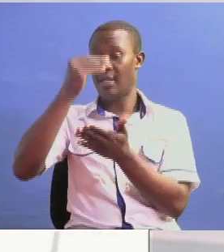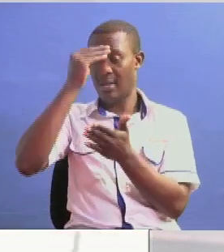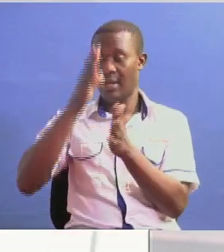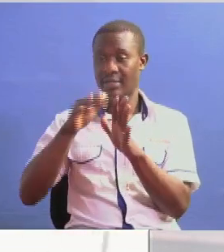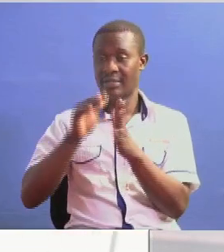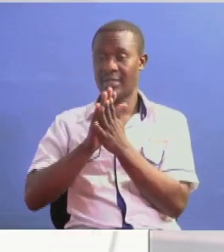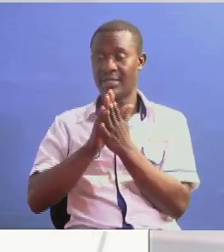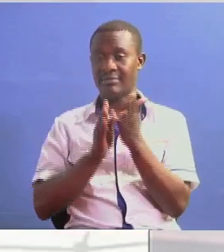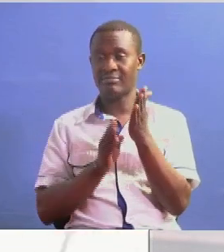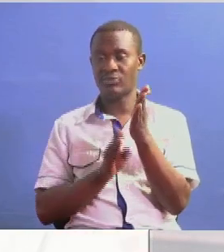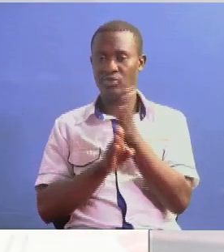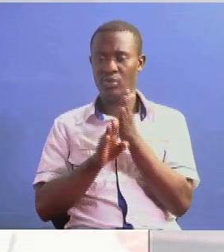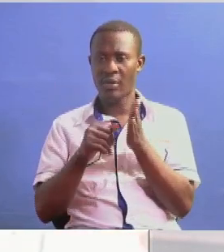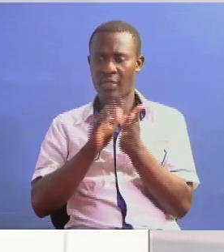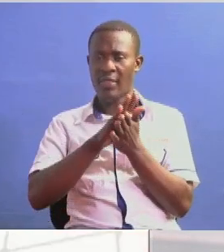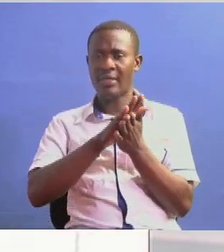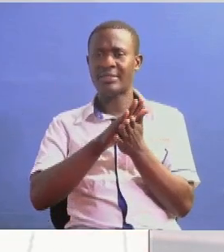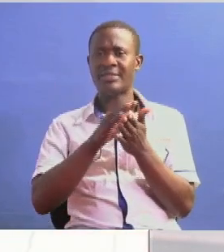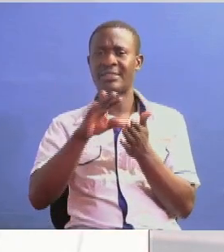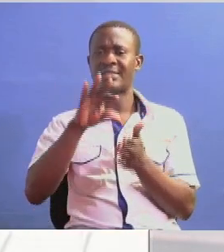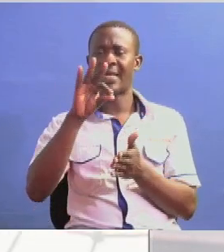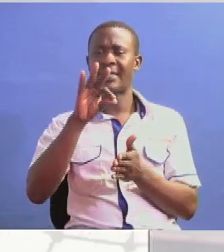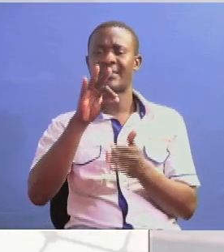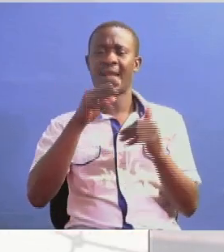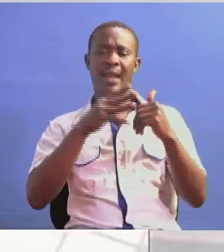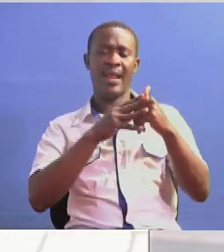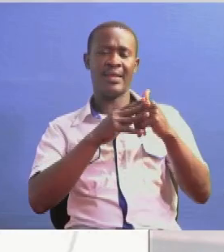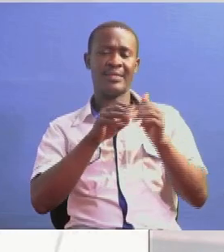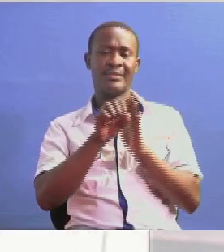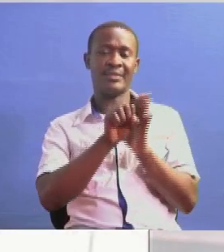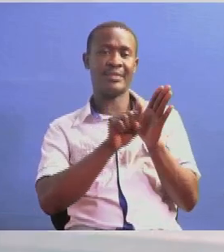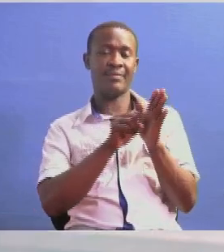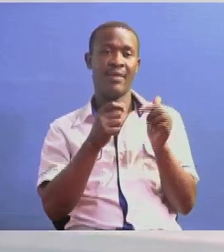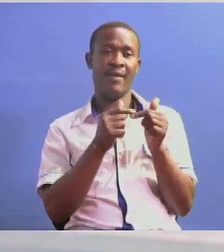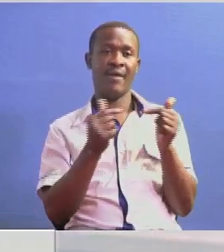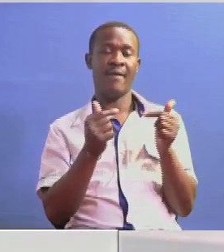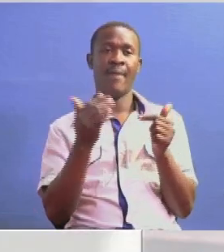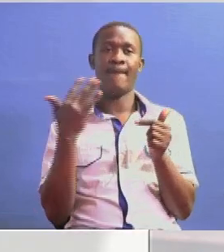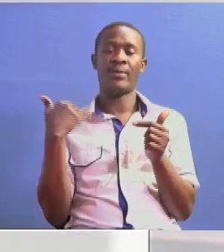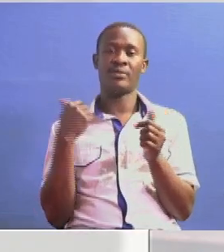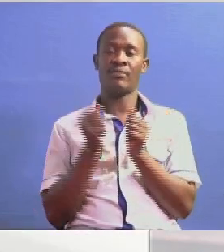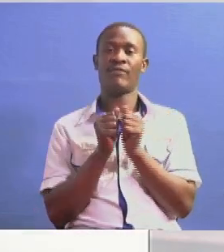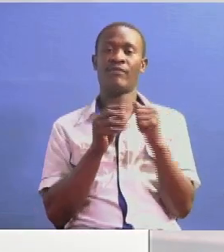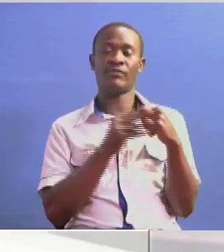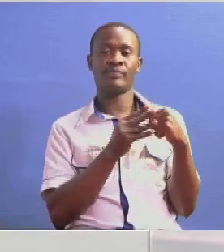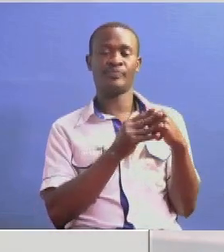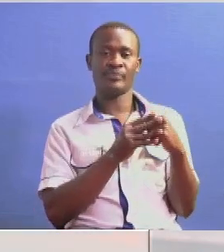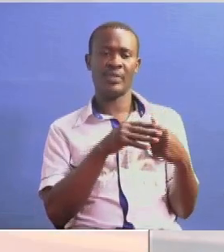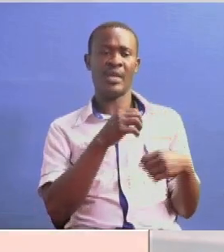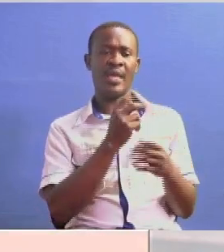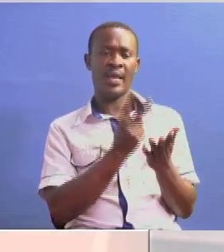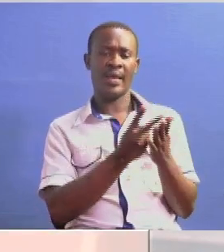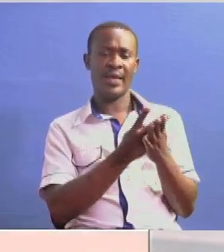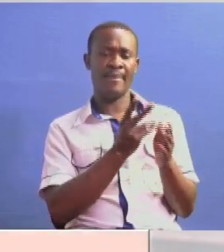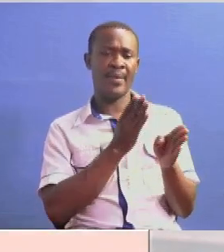school, that is JCC, will undertake 9 subjects as opposed to the previous 14. Maintaining key